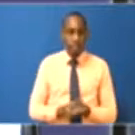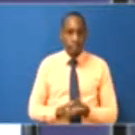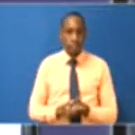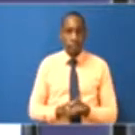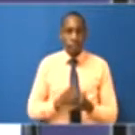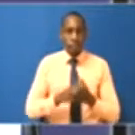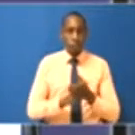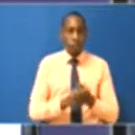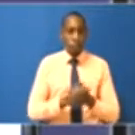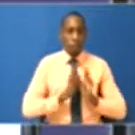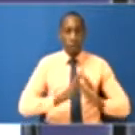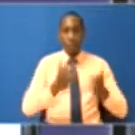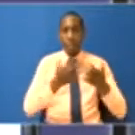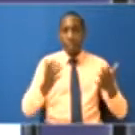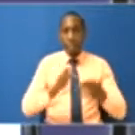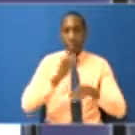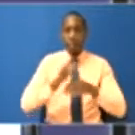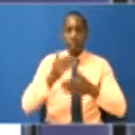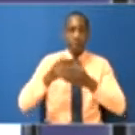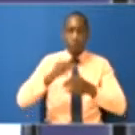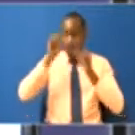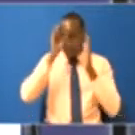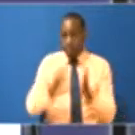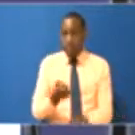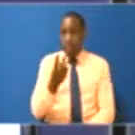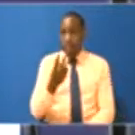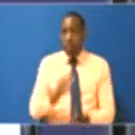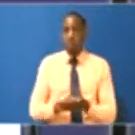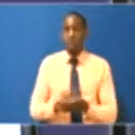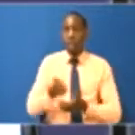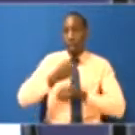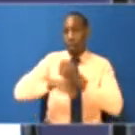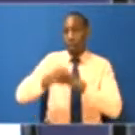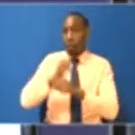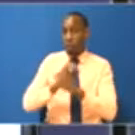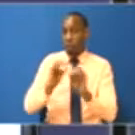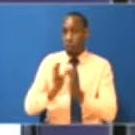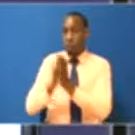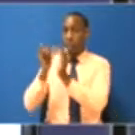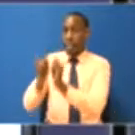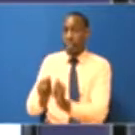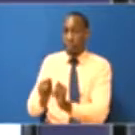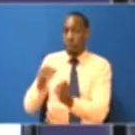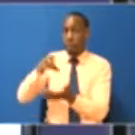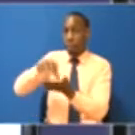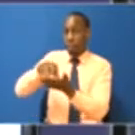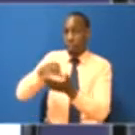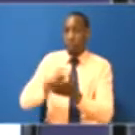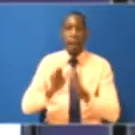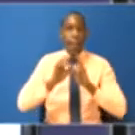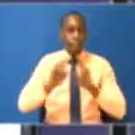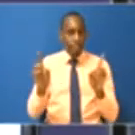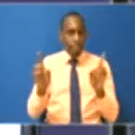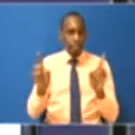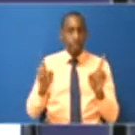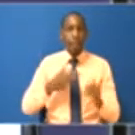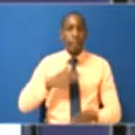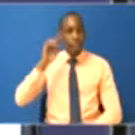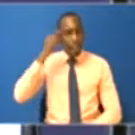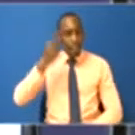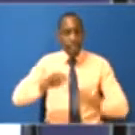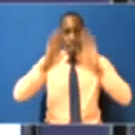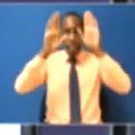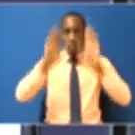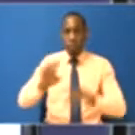predecessors into this problem so it's more of what they should not do in their individual capacity but i think the more